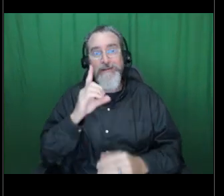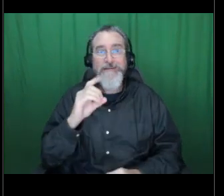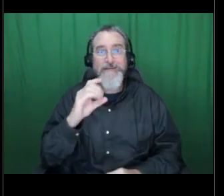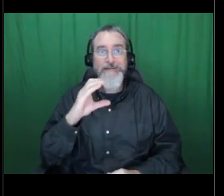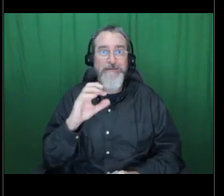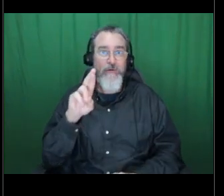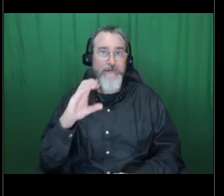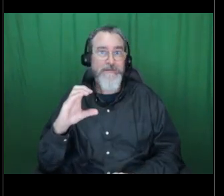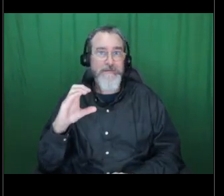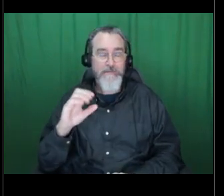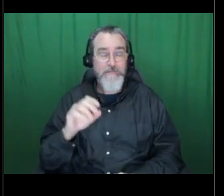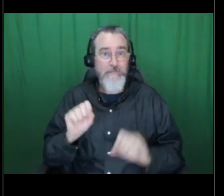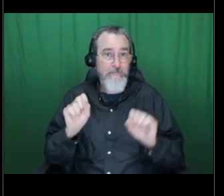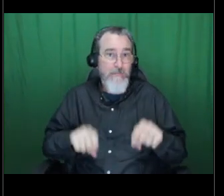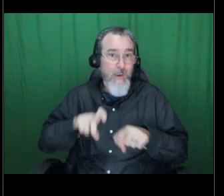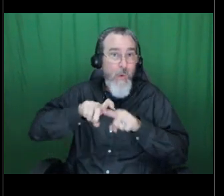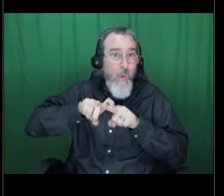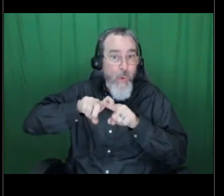calling